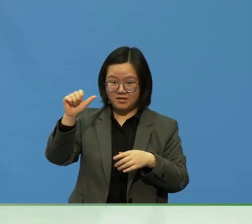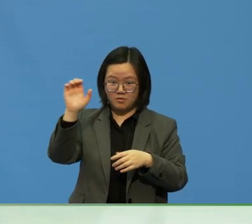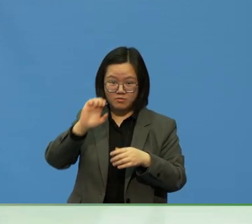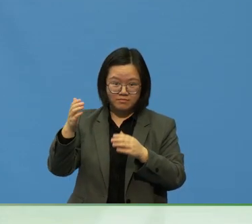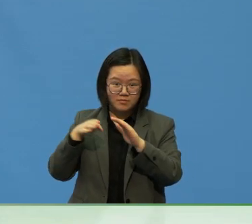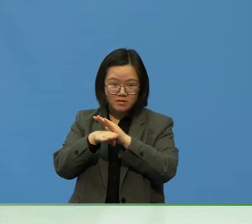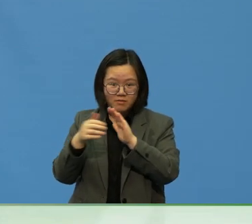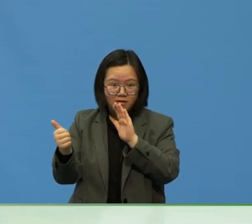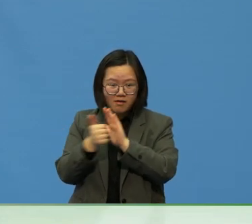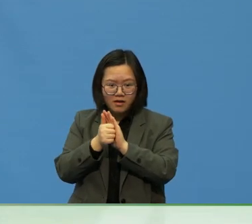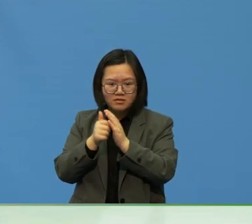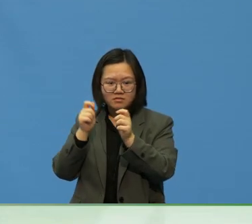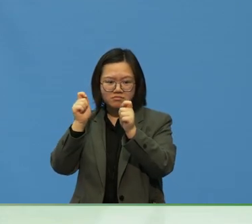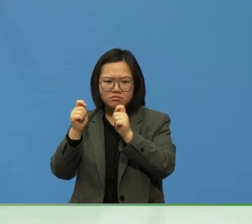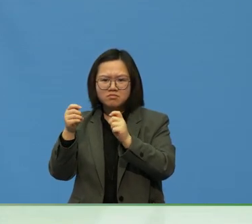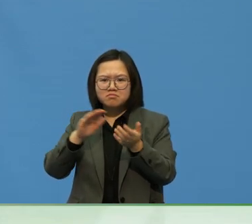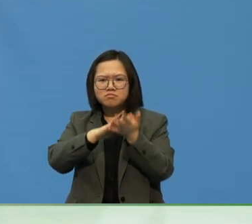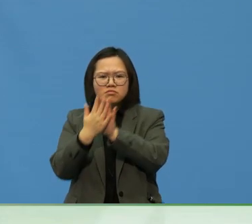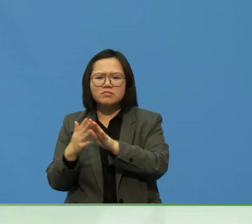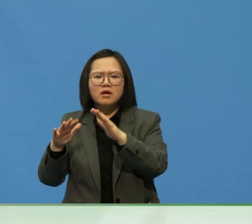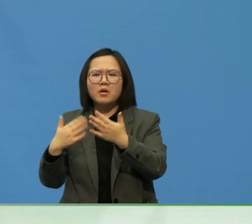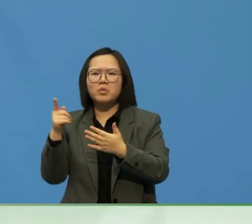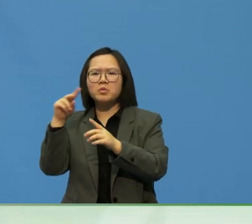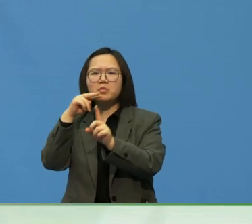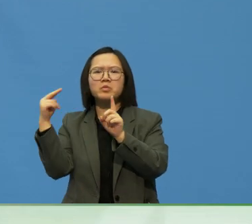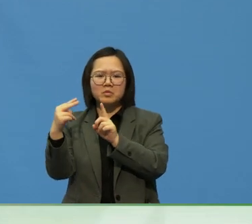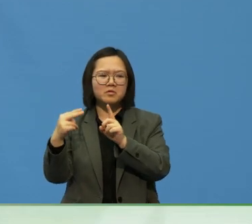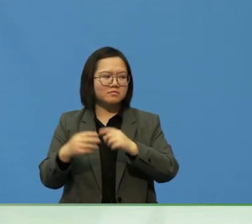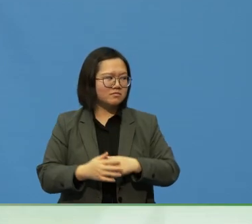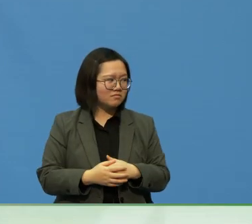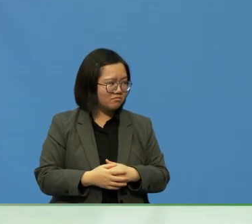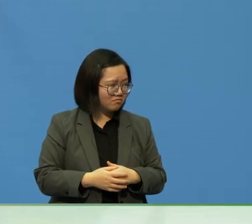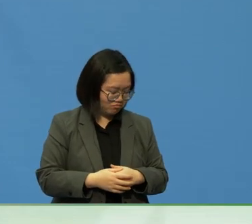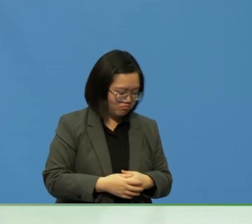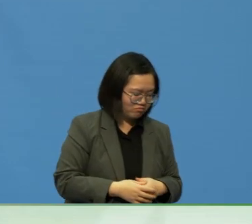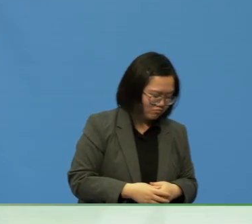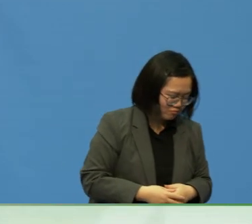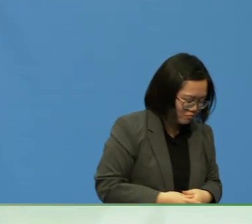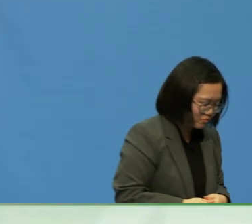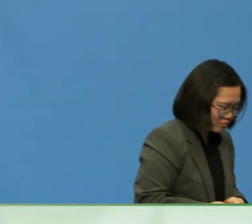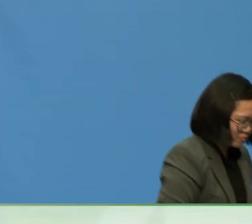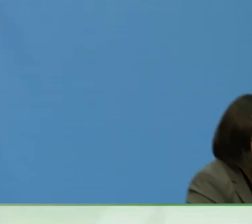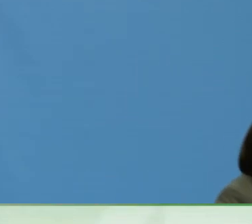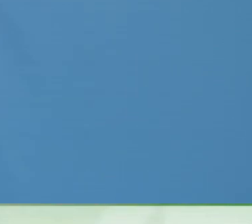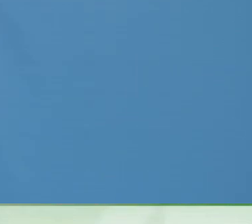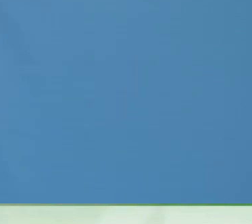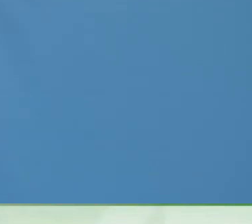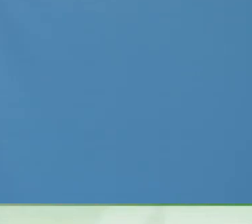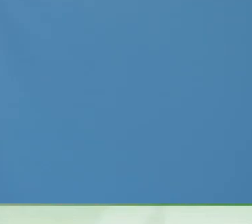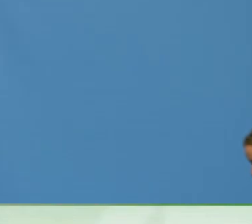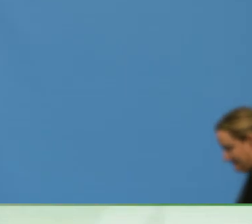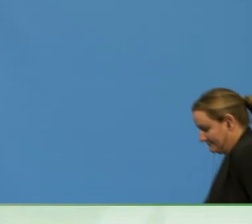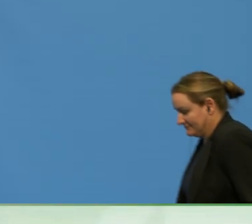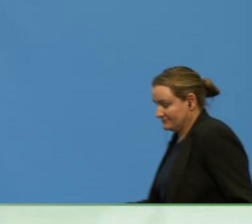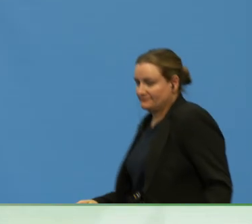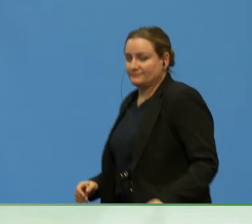tools would you recommend? I think the anticipatory duty concept It worked quite well in the UK around customer